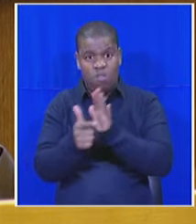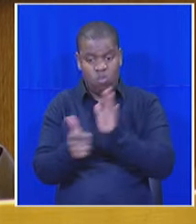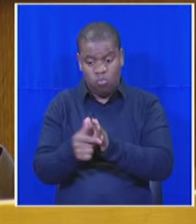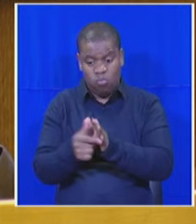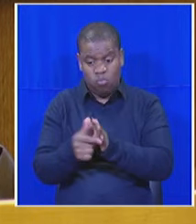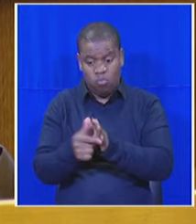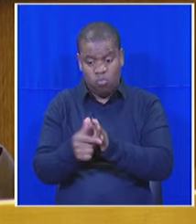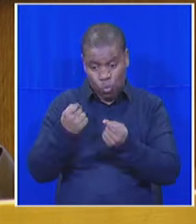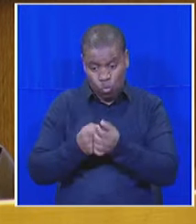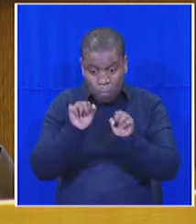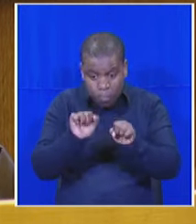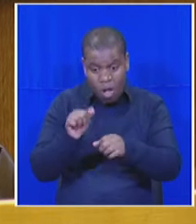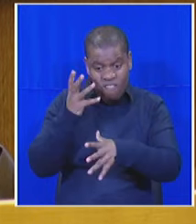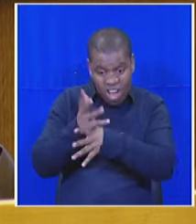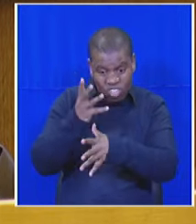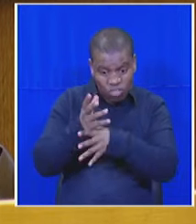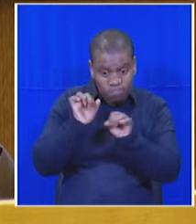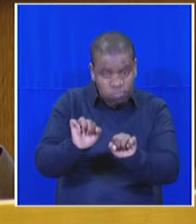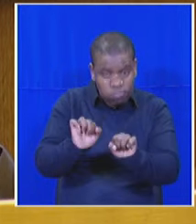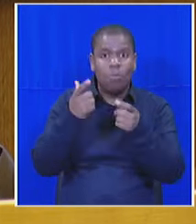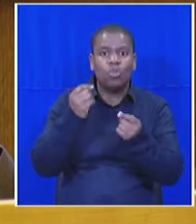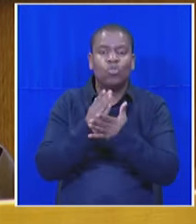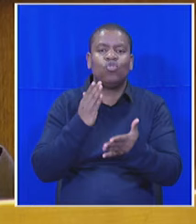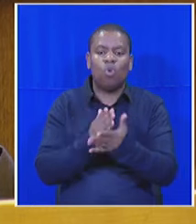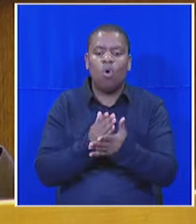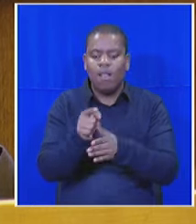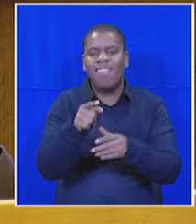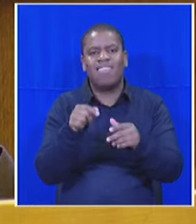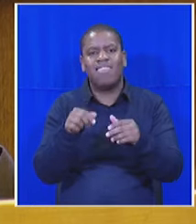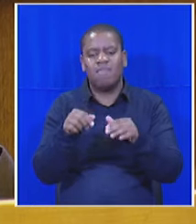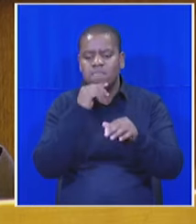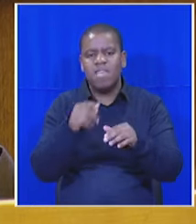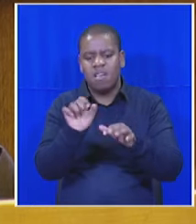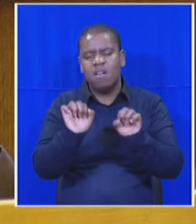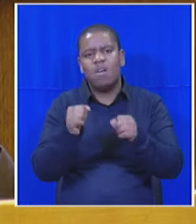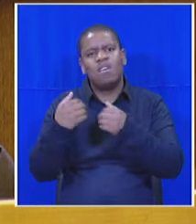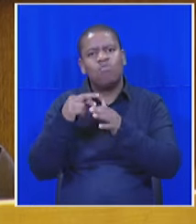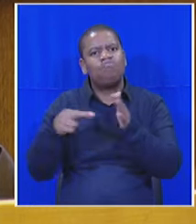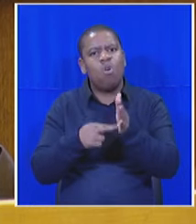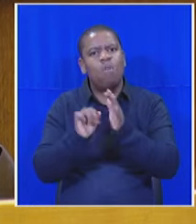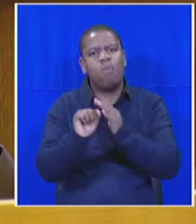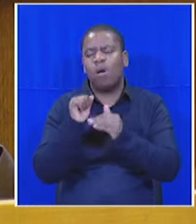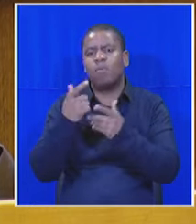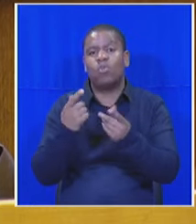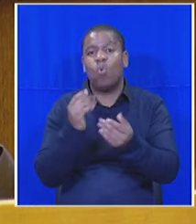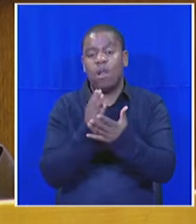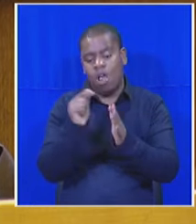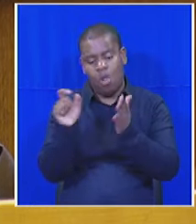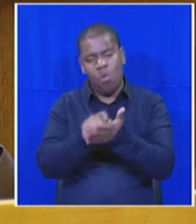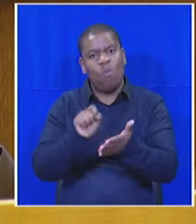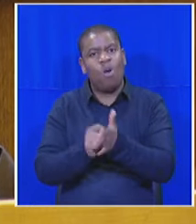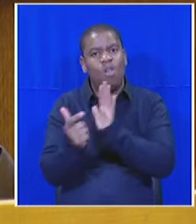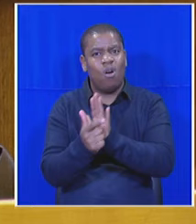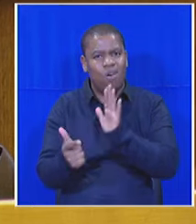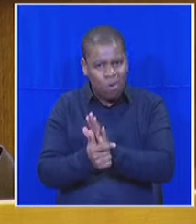as is our function as legislators, and deprives us of time for much-needed robust debates. This House should be a